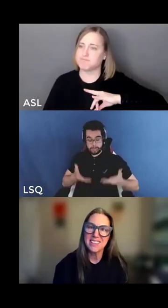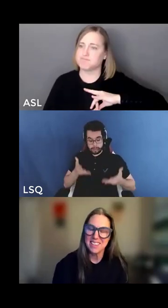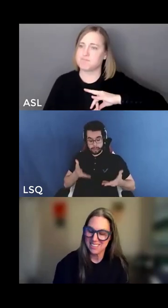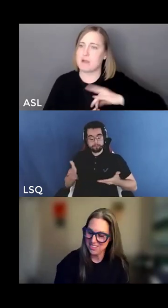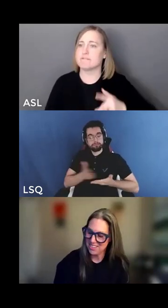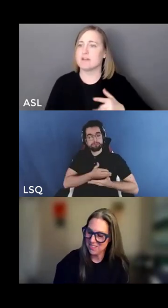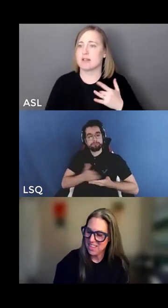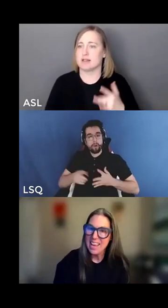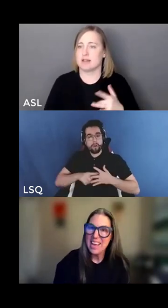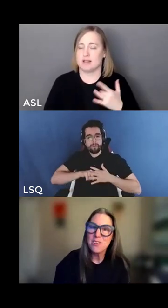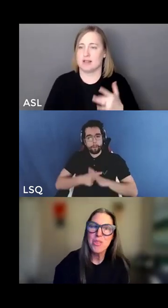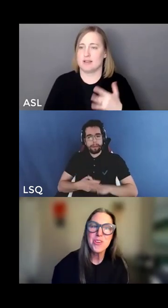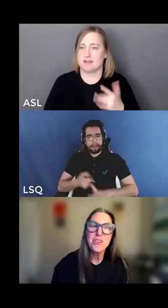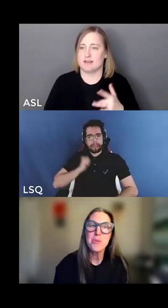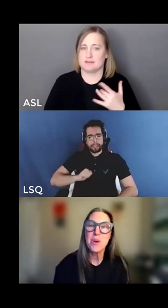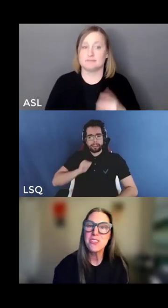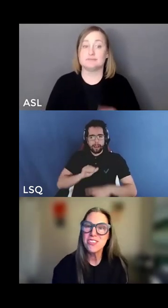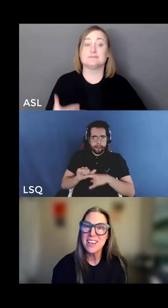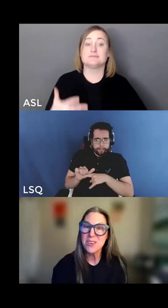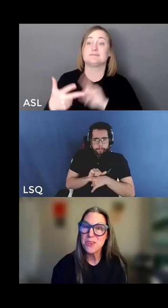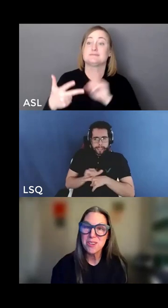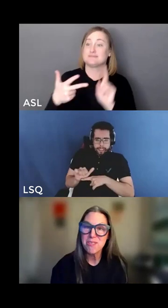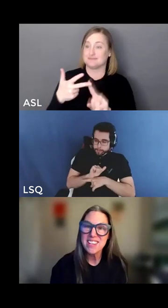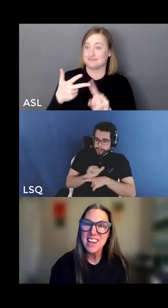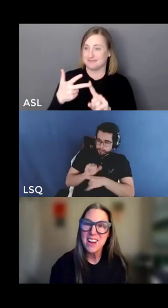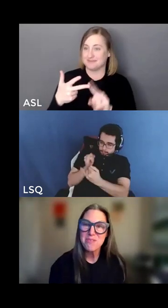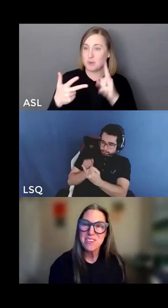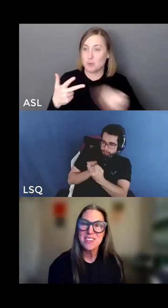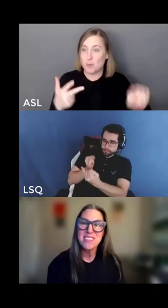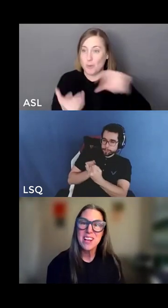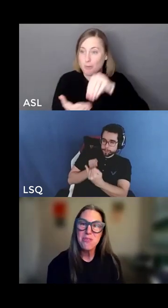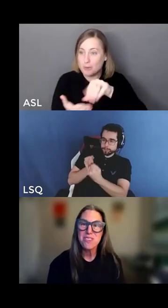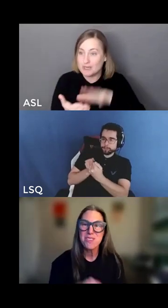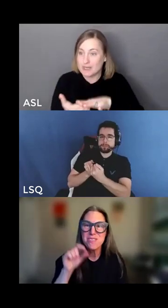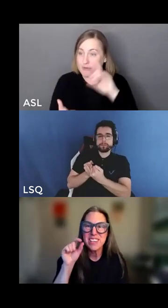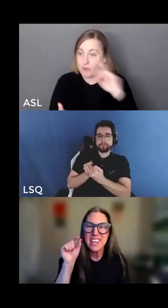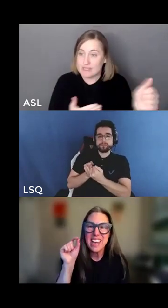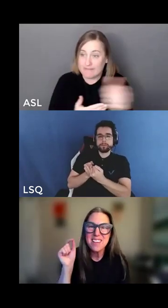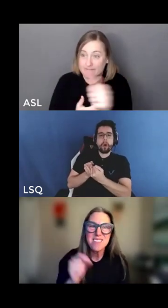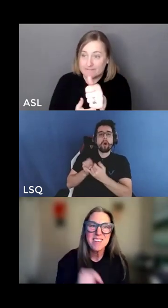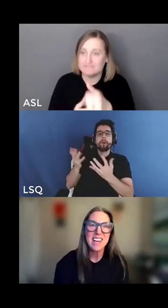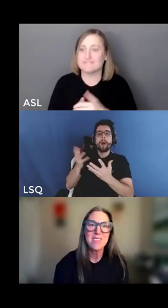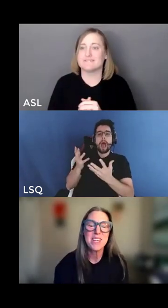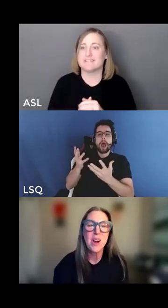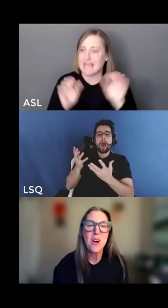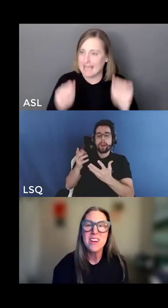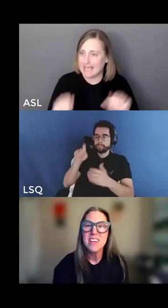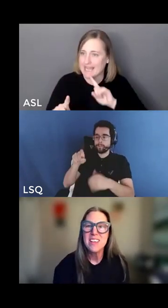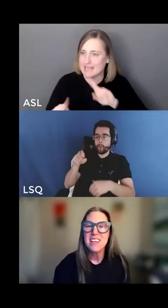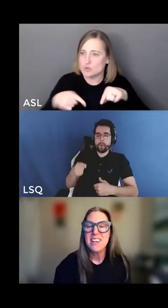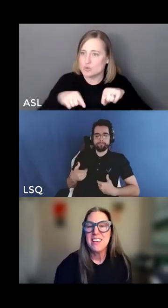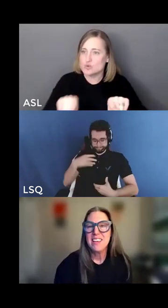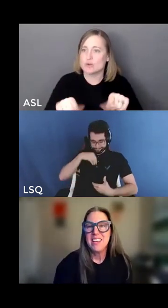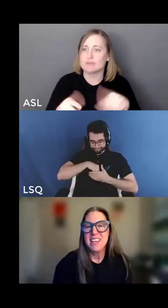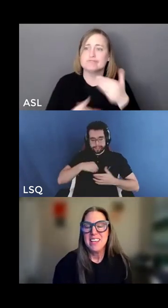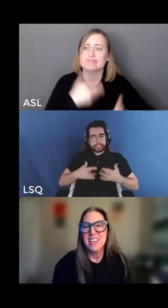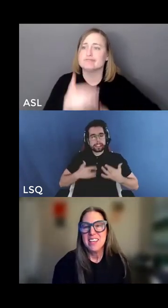learning and unlearning and your third question that you're going to write down for yourself so you can answer it as we go